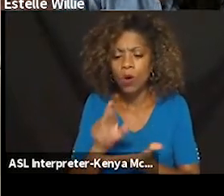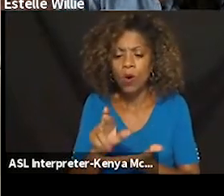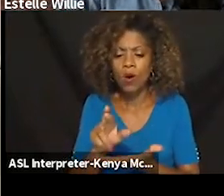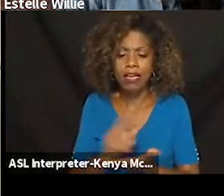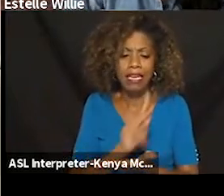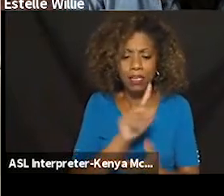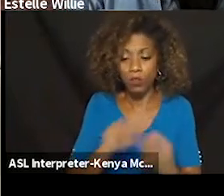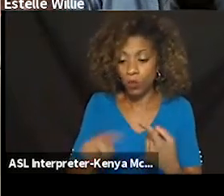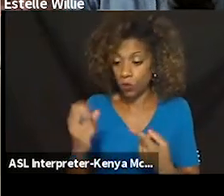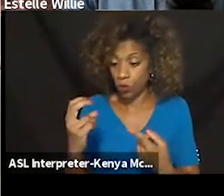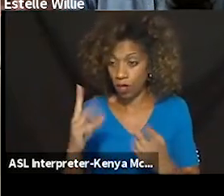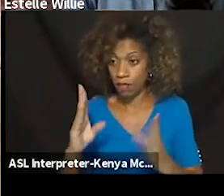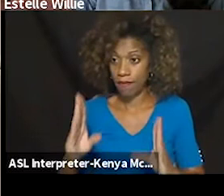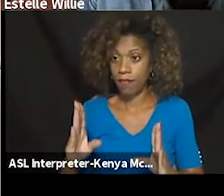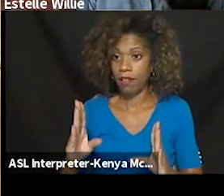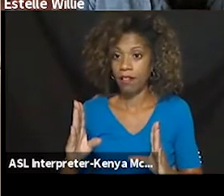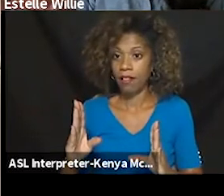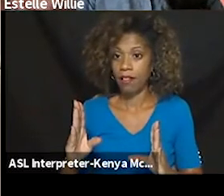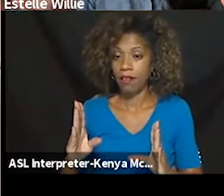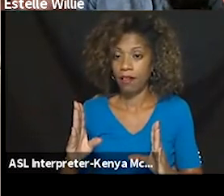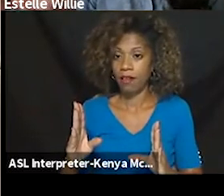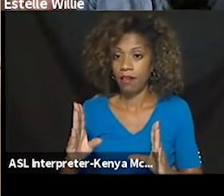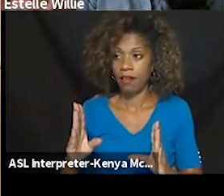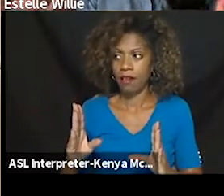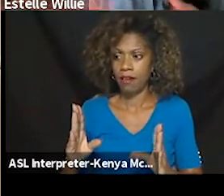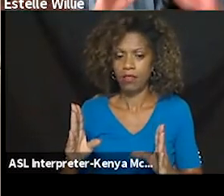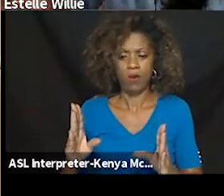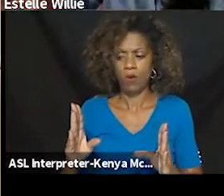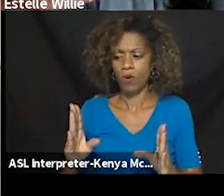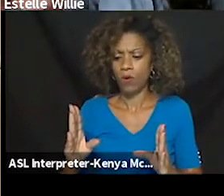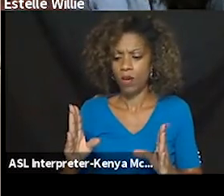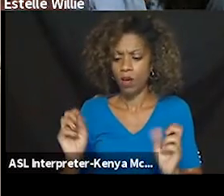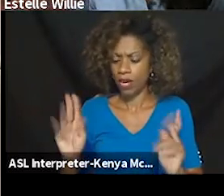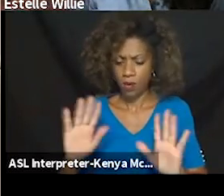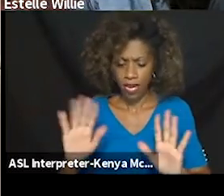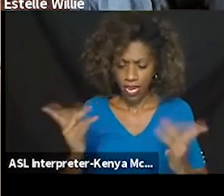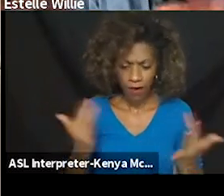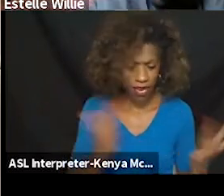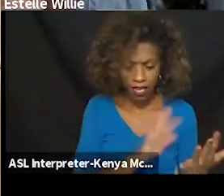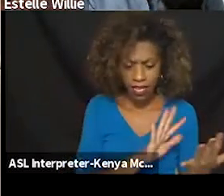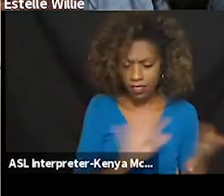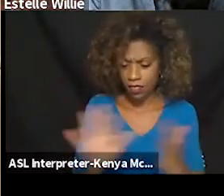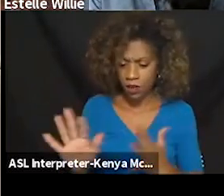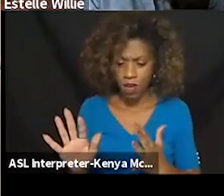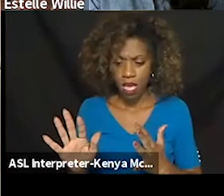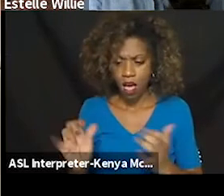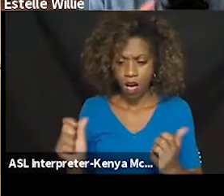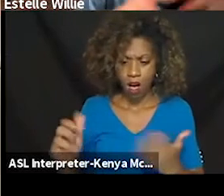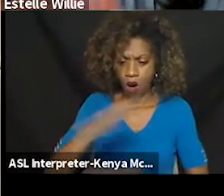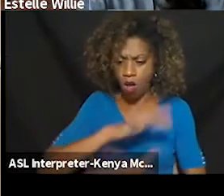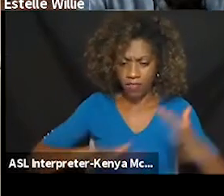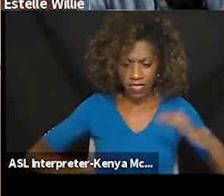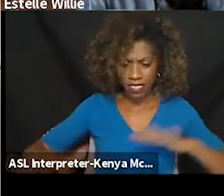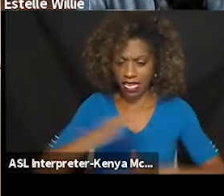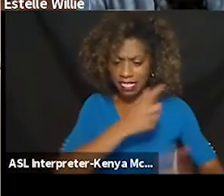12 schools. And for me, I was like, okay, all of these things are happening all at once. And also our